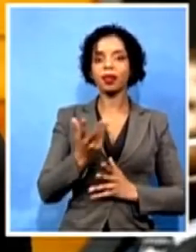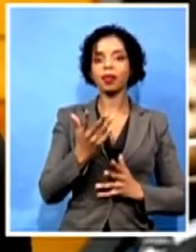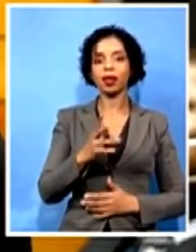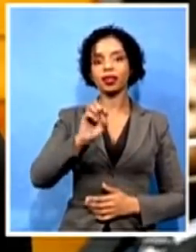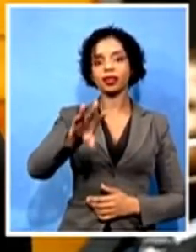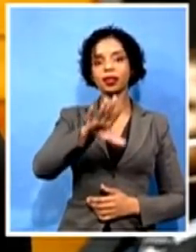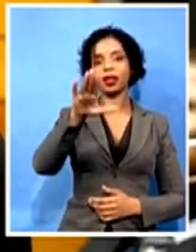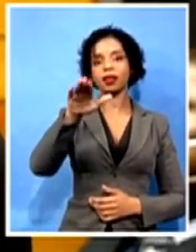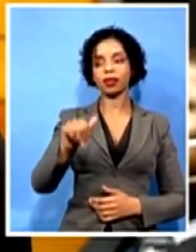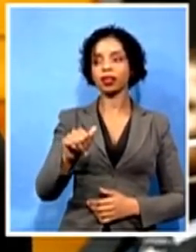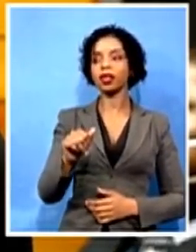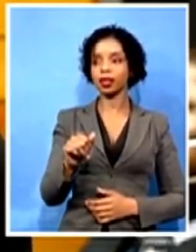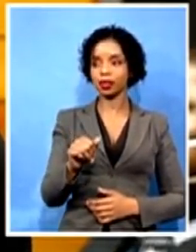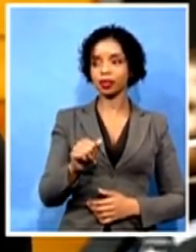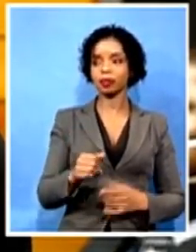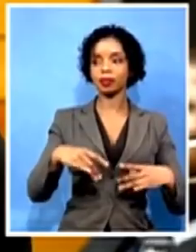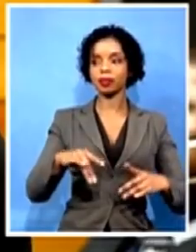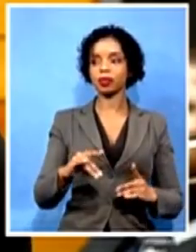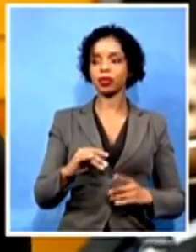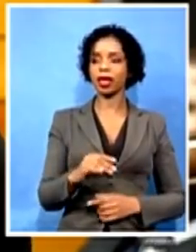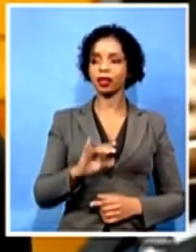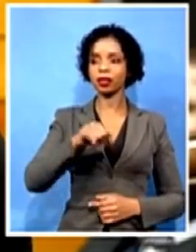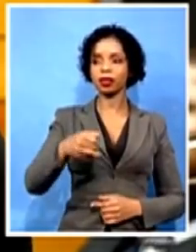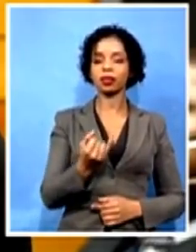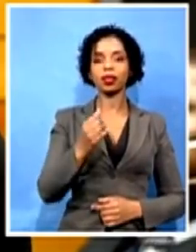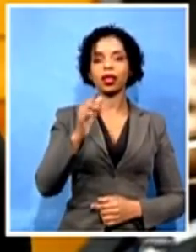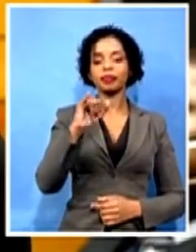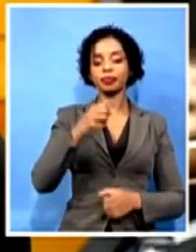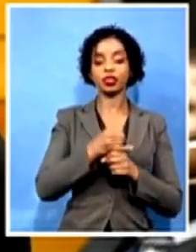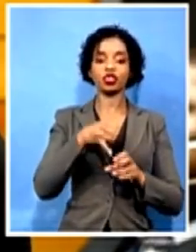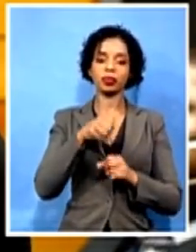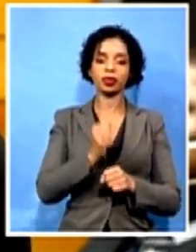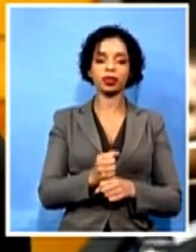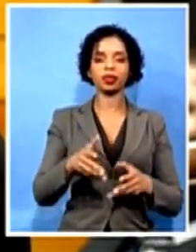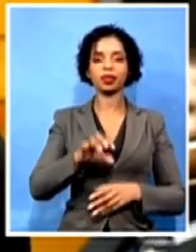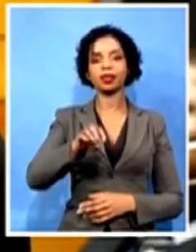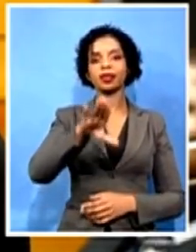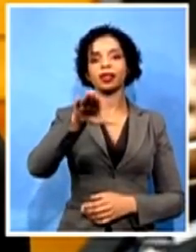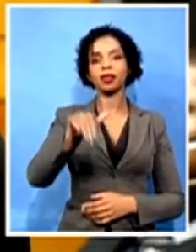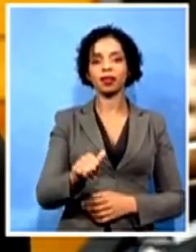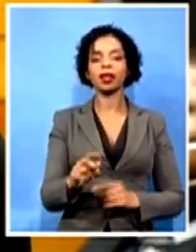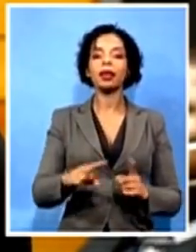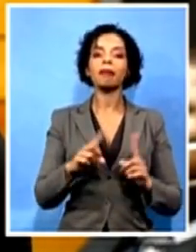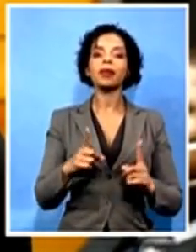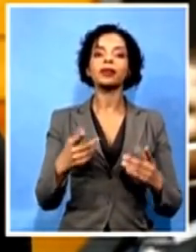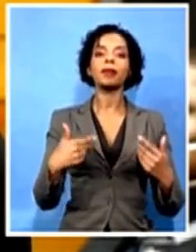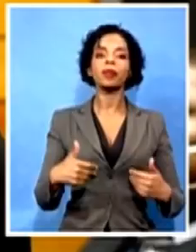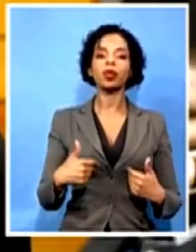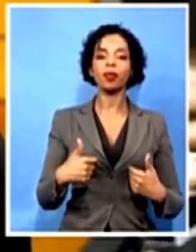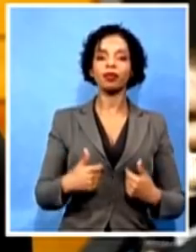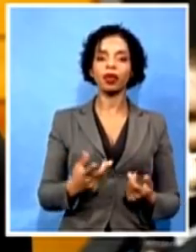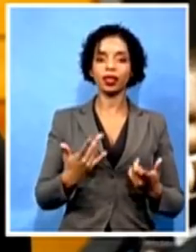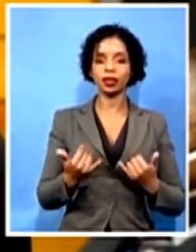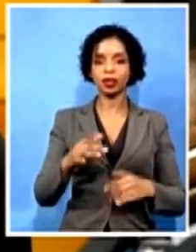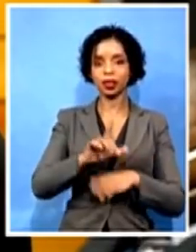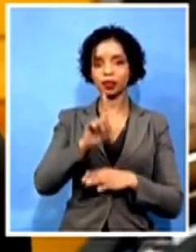where I've resided for the last 5 years. I own the property, which is valued at $13,500,000. The property is bonded with Abson and revolving